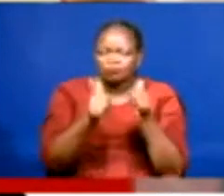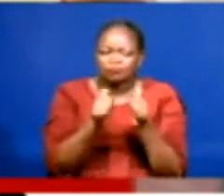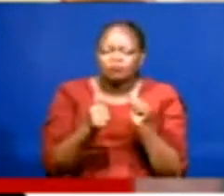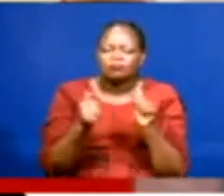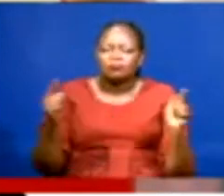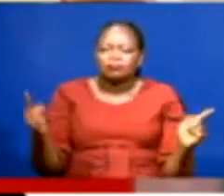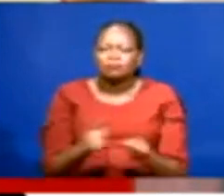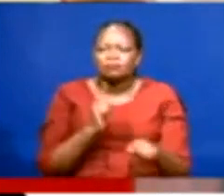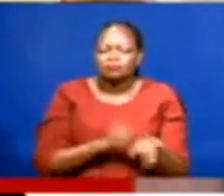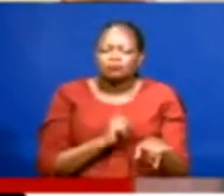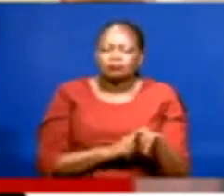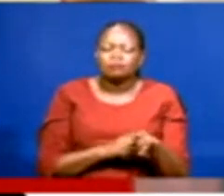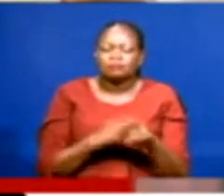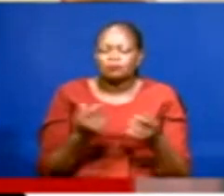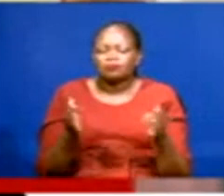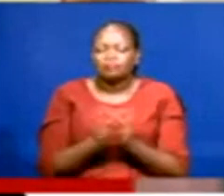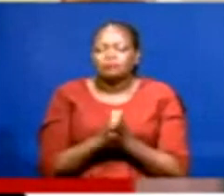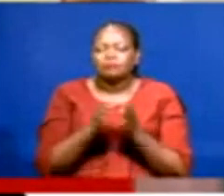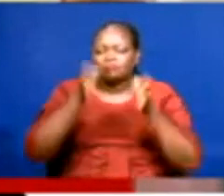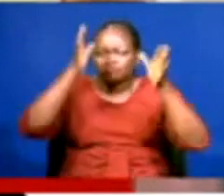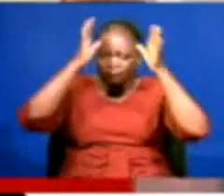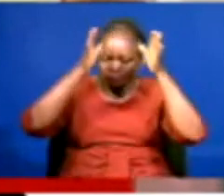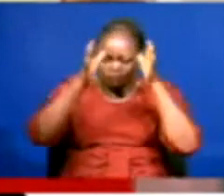short-term credit and innovative